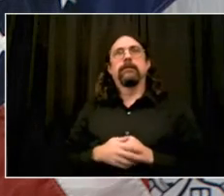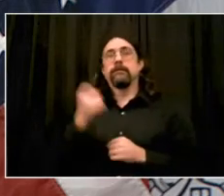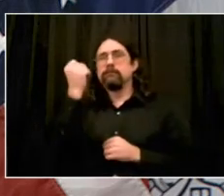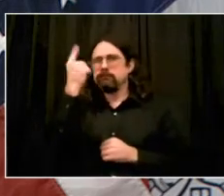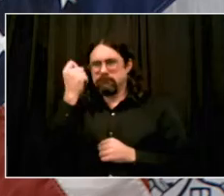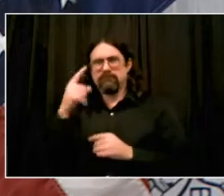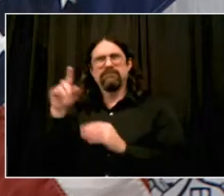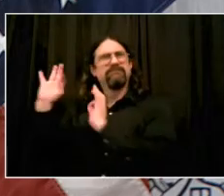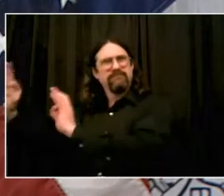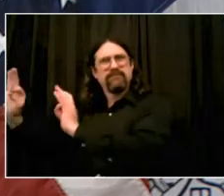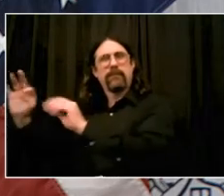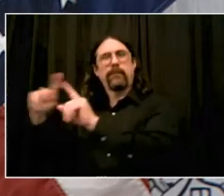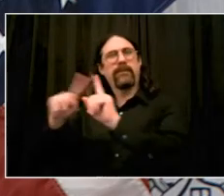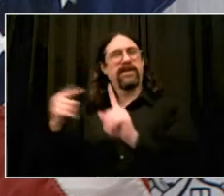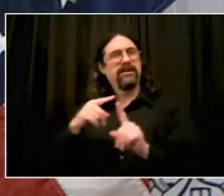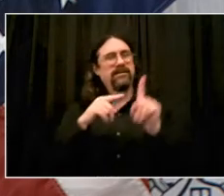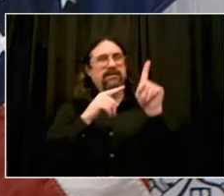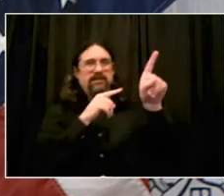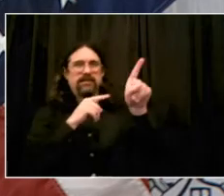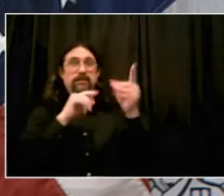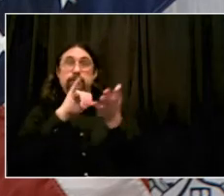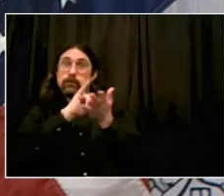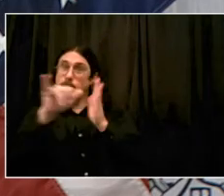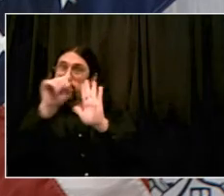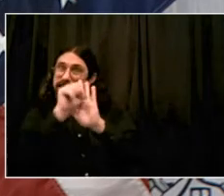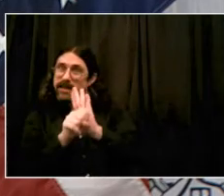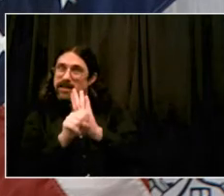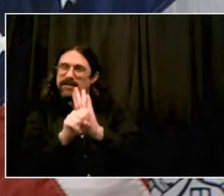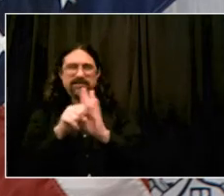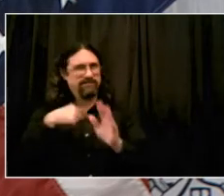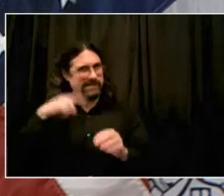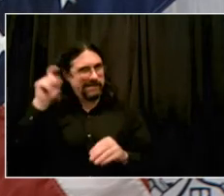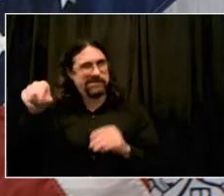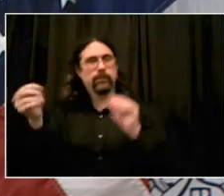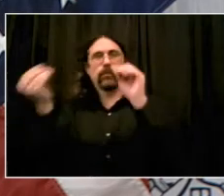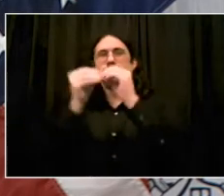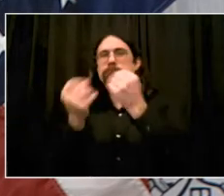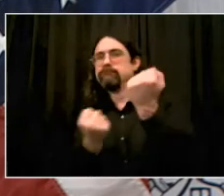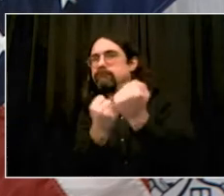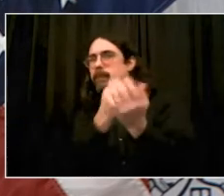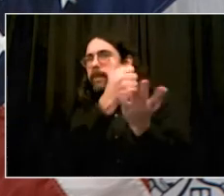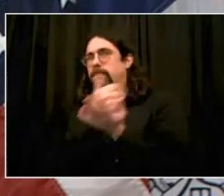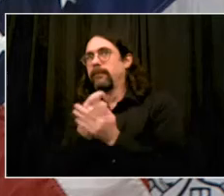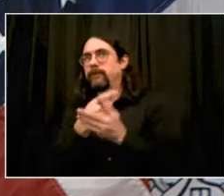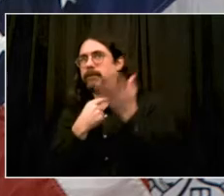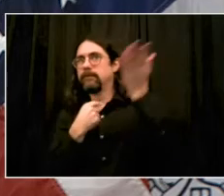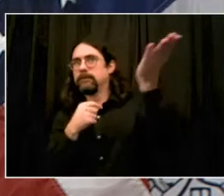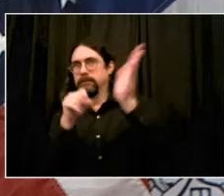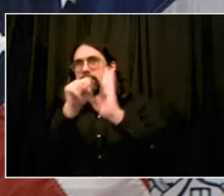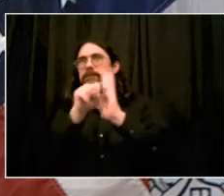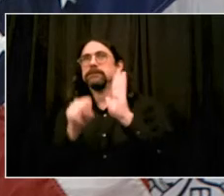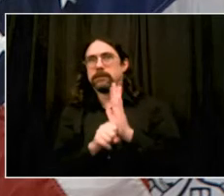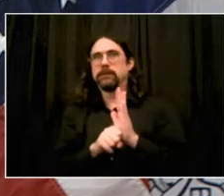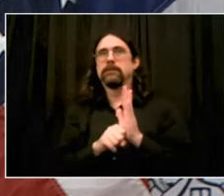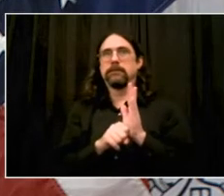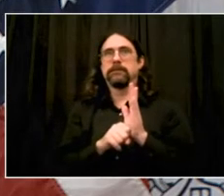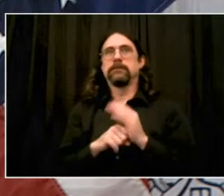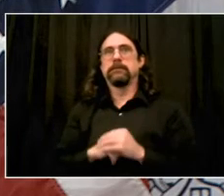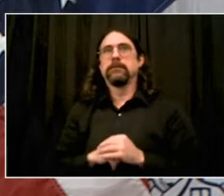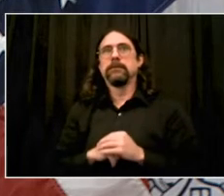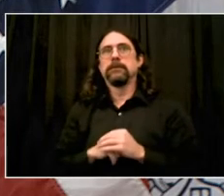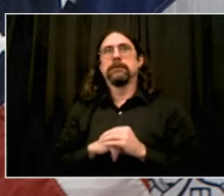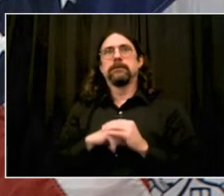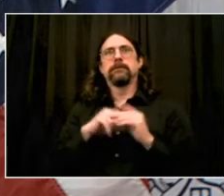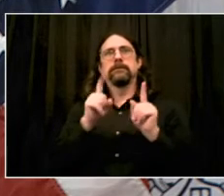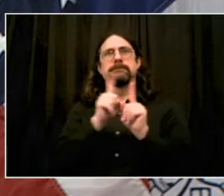ownership. And we have a champion at the state level as well. And he also feels this as a labor of love,